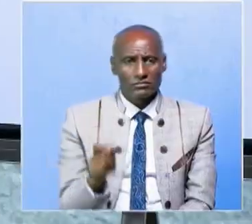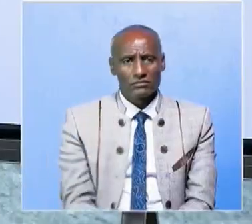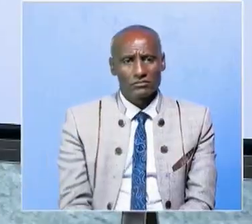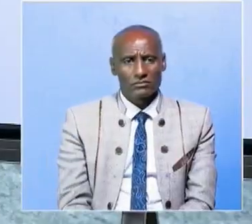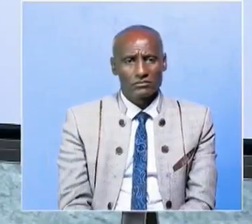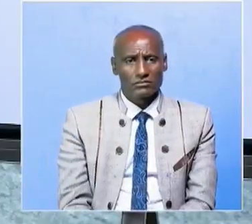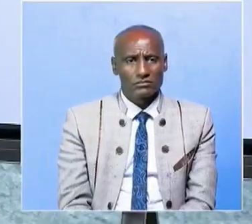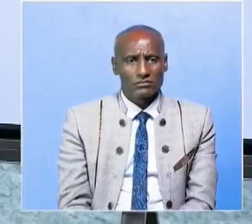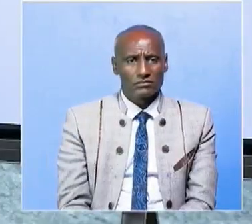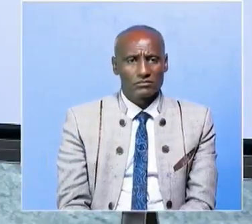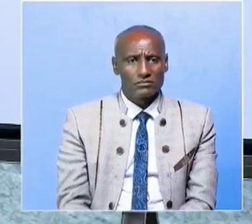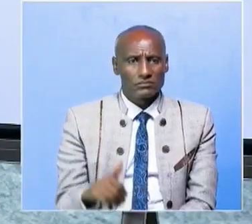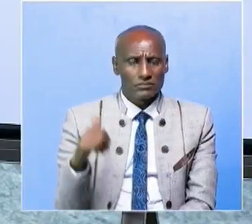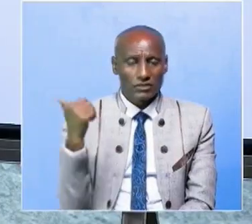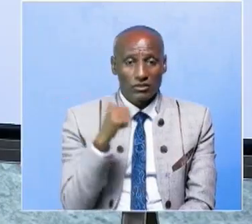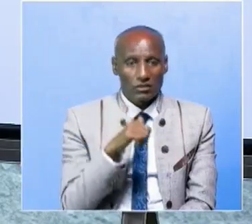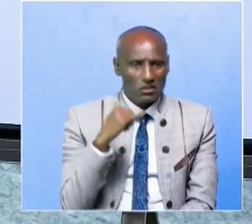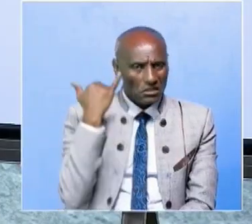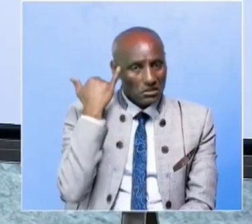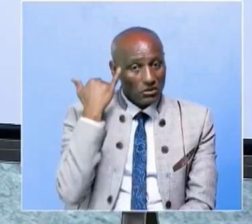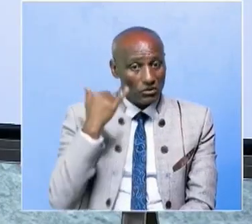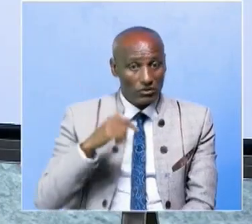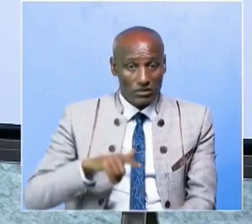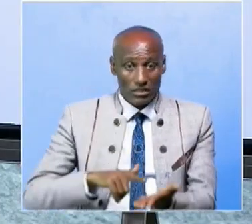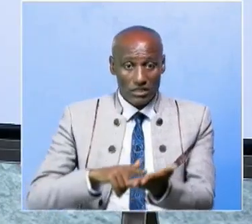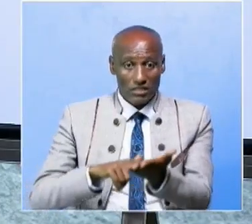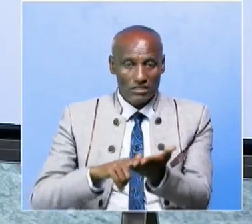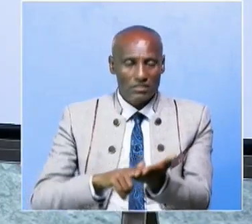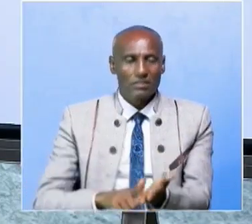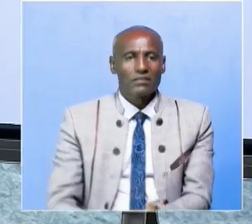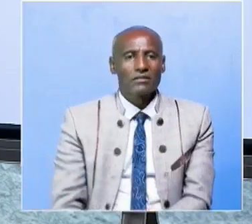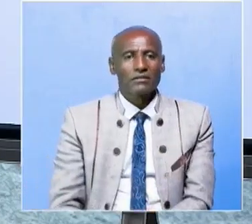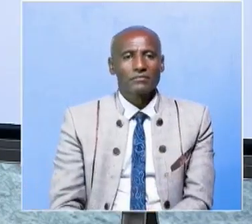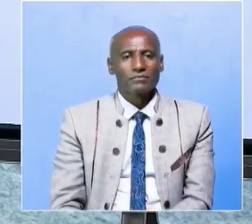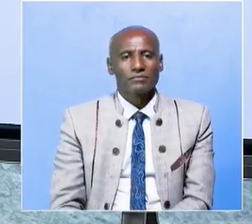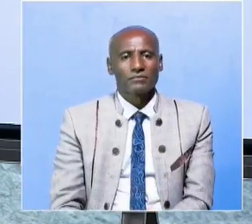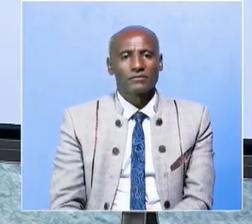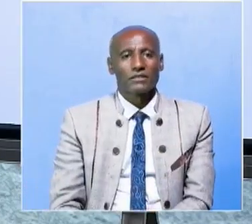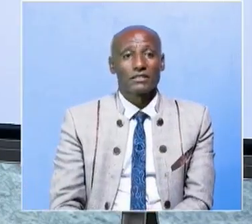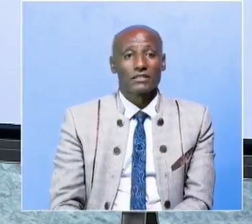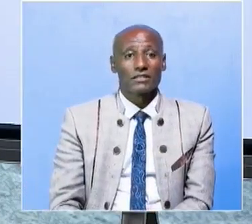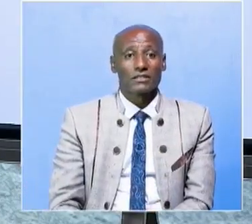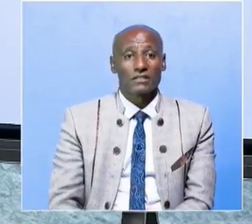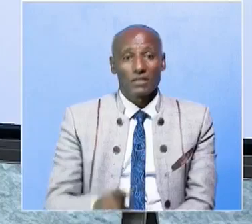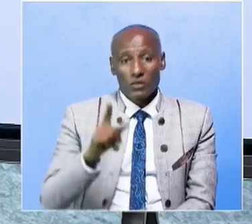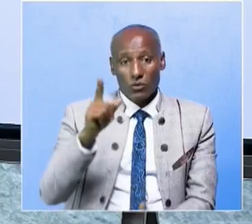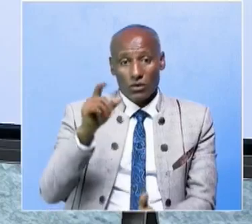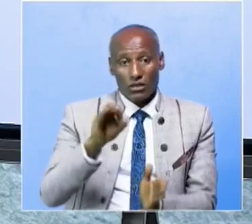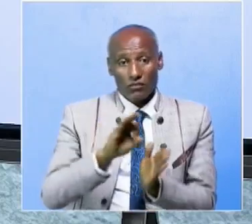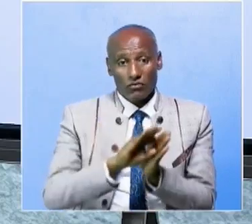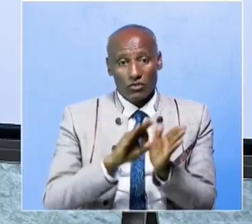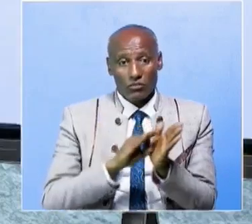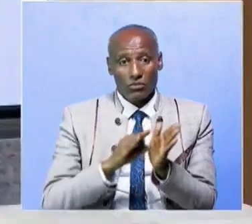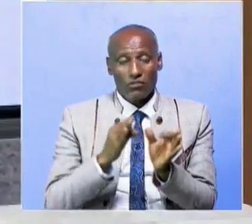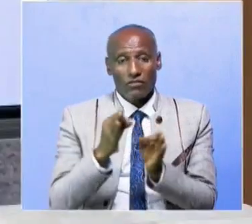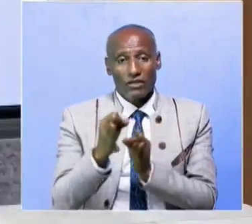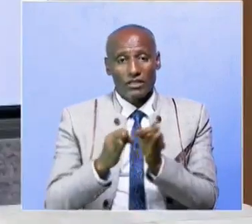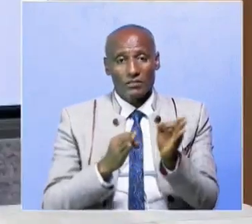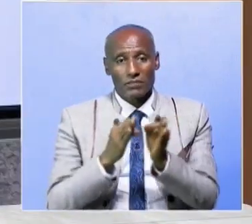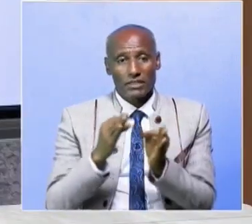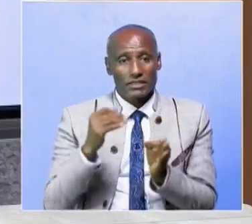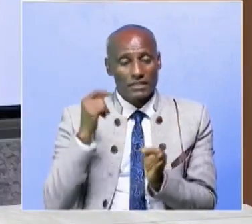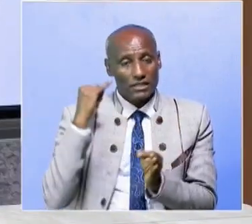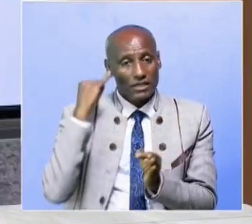Any thoughts on this or that issue? Is also one form of expressing opinion in a